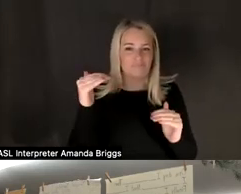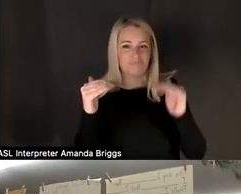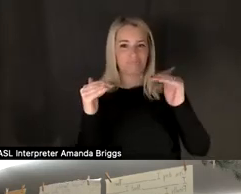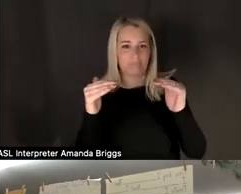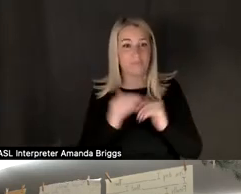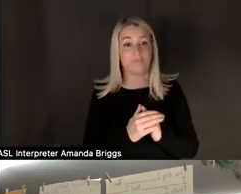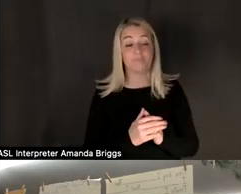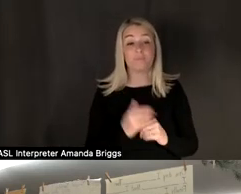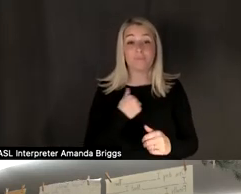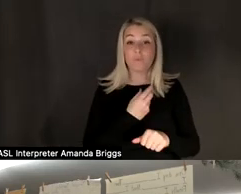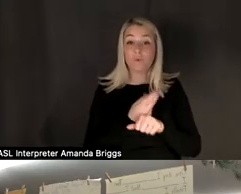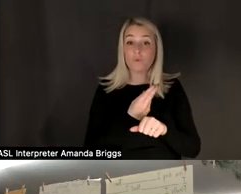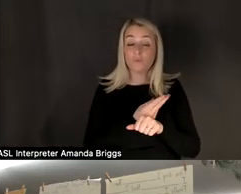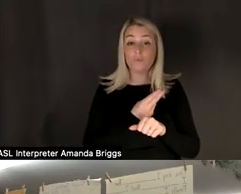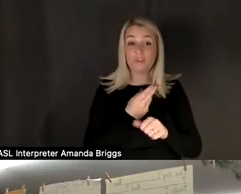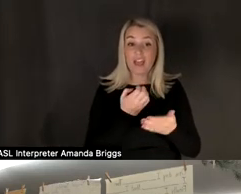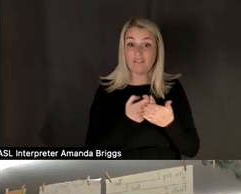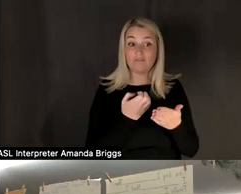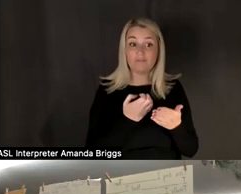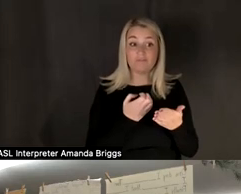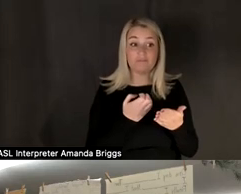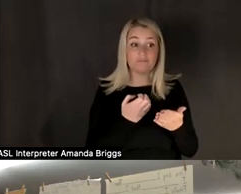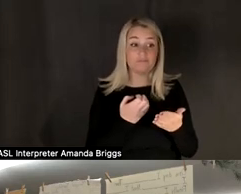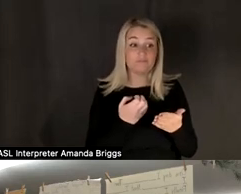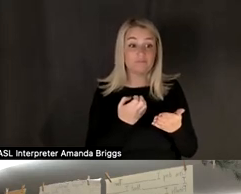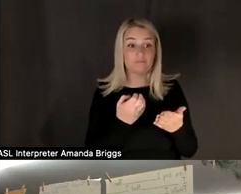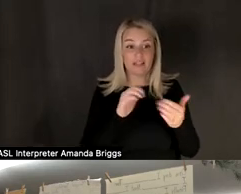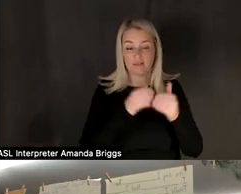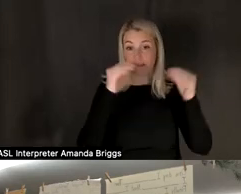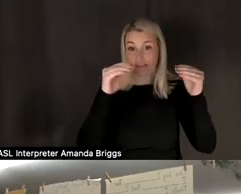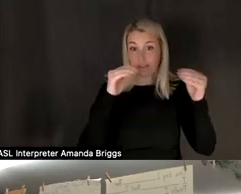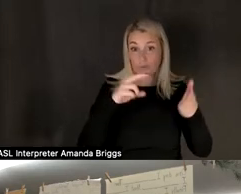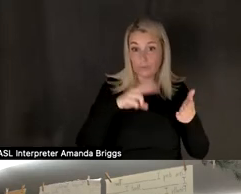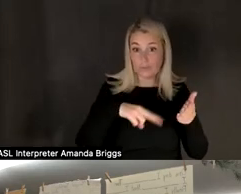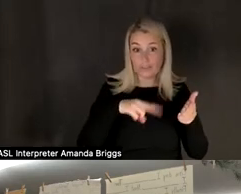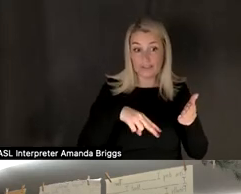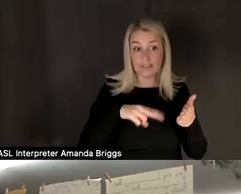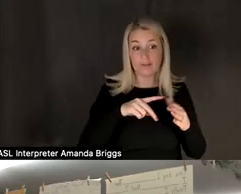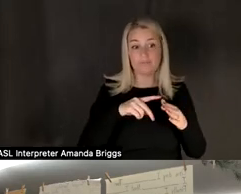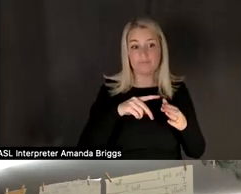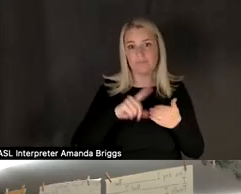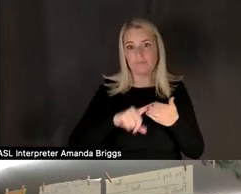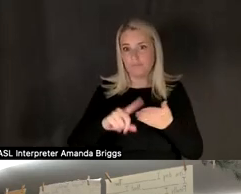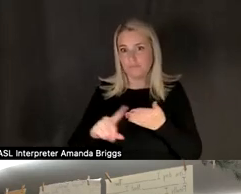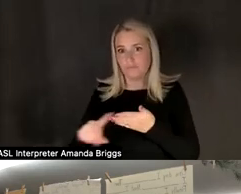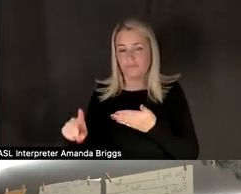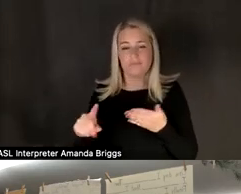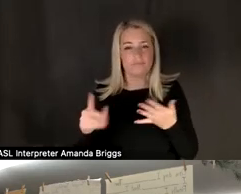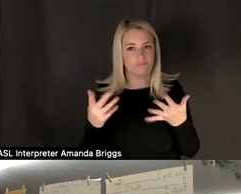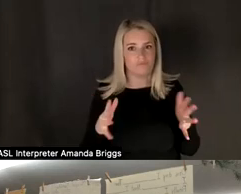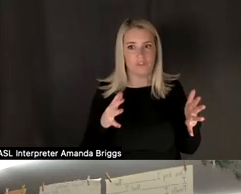the curricula that we use to teach reading here is based on research that has been done to show that it's